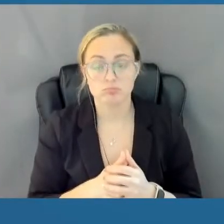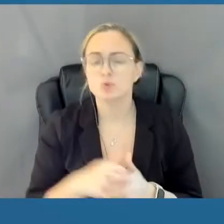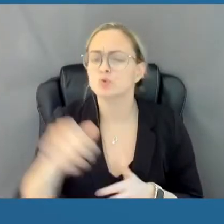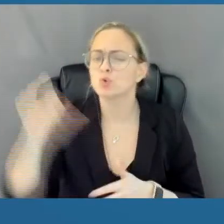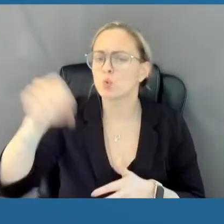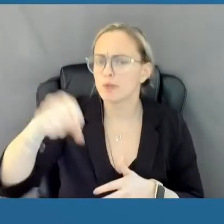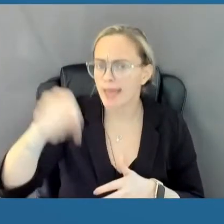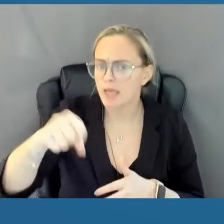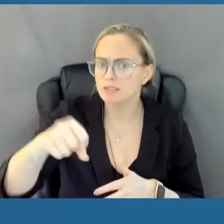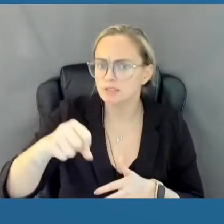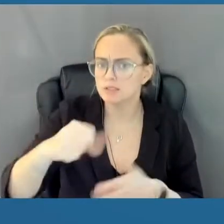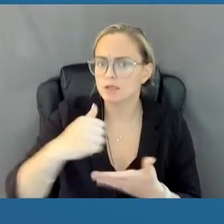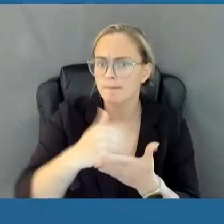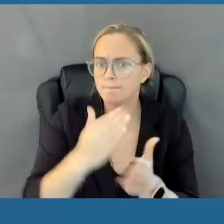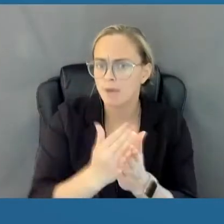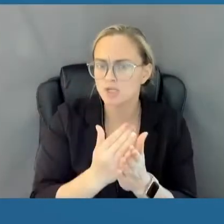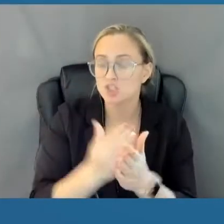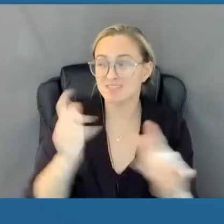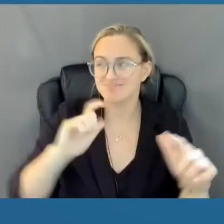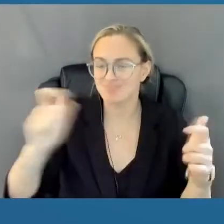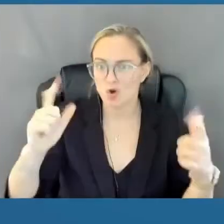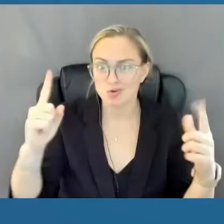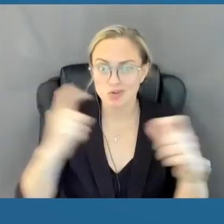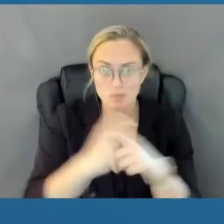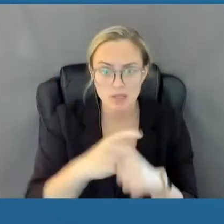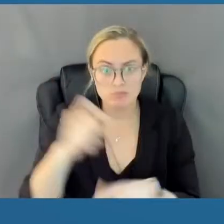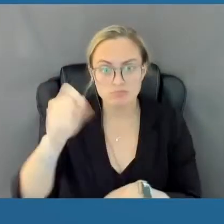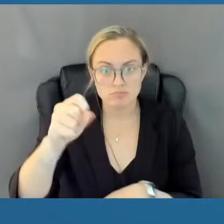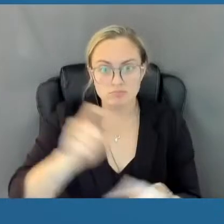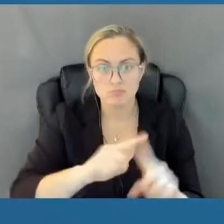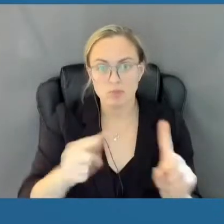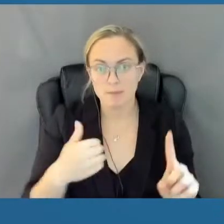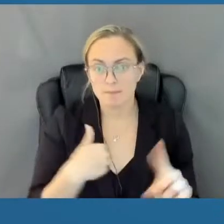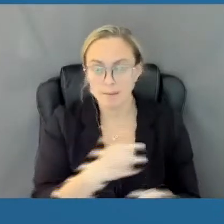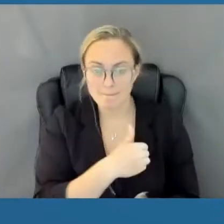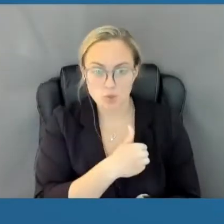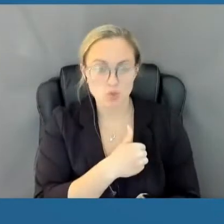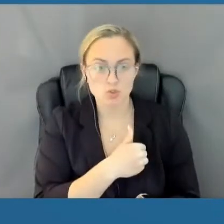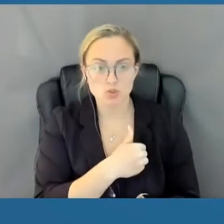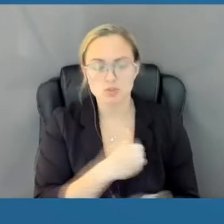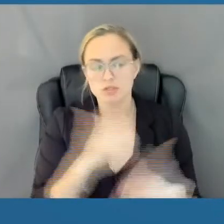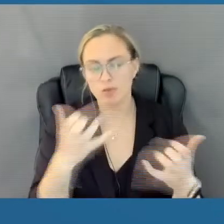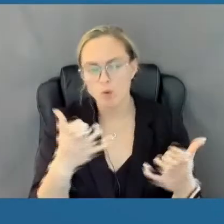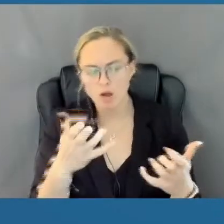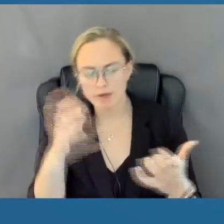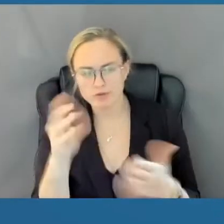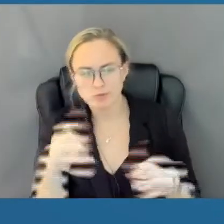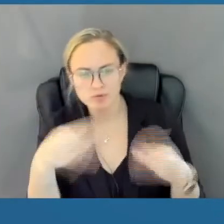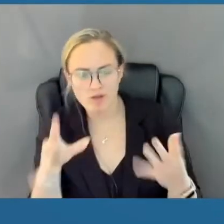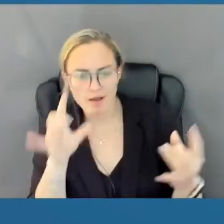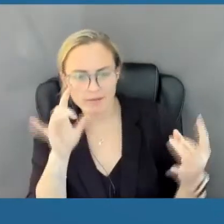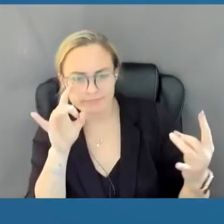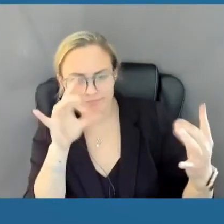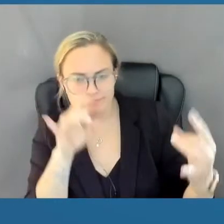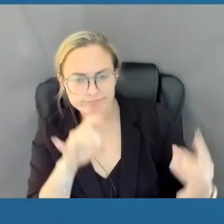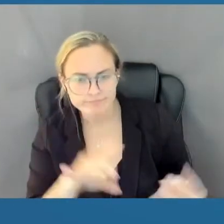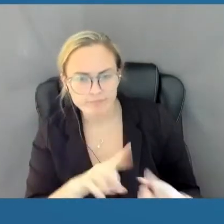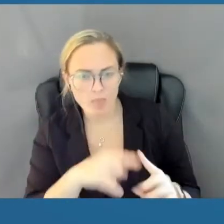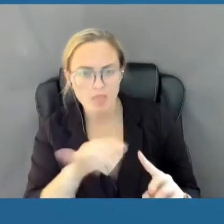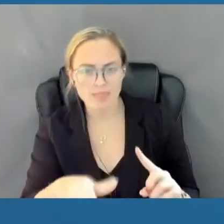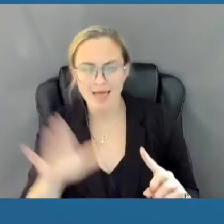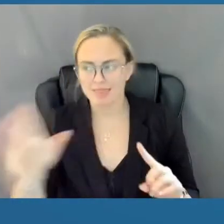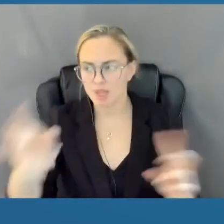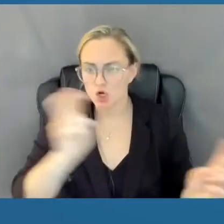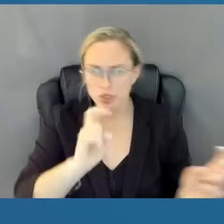in a budget this large and complicated, there are members who want to weigh in on their issues. This is what goes on in the